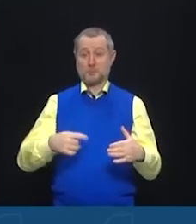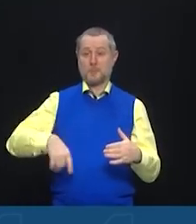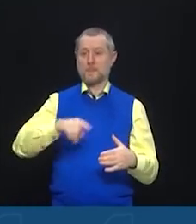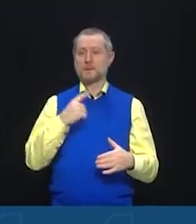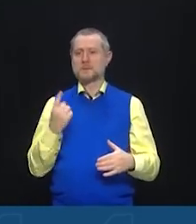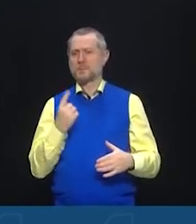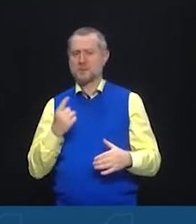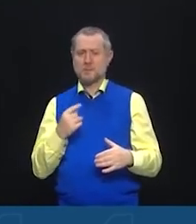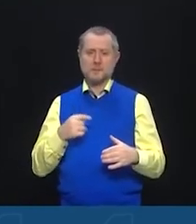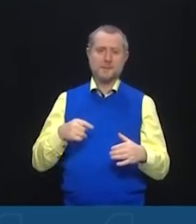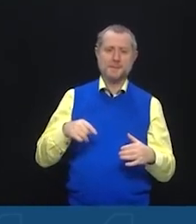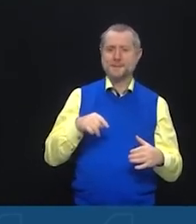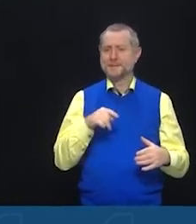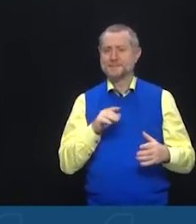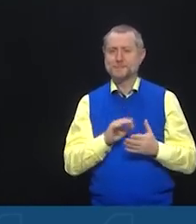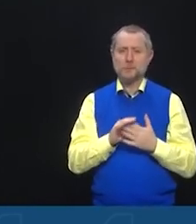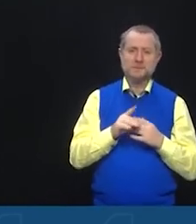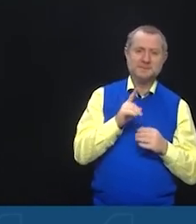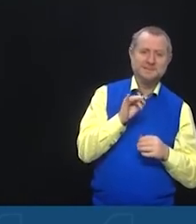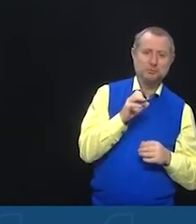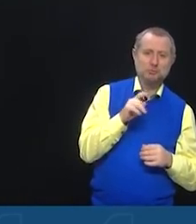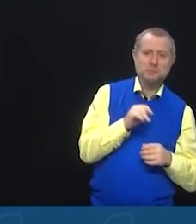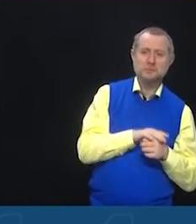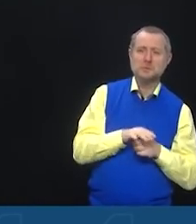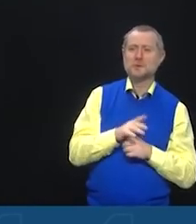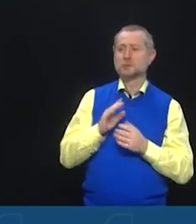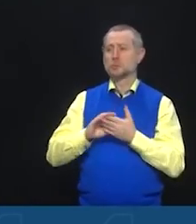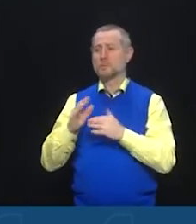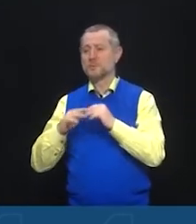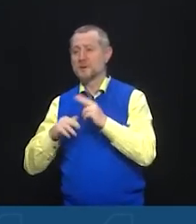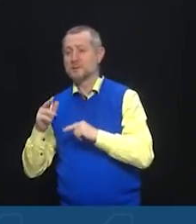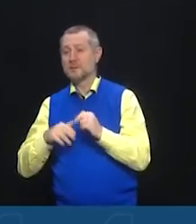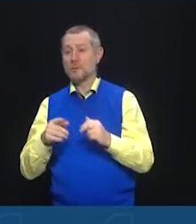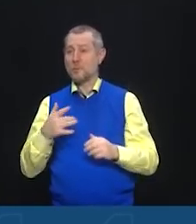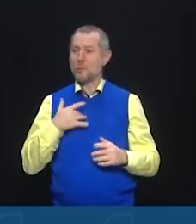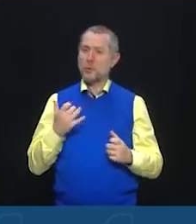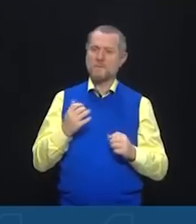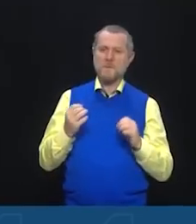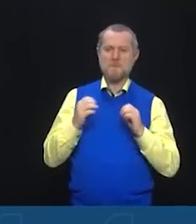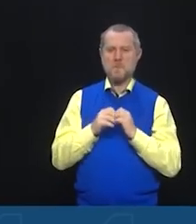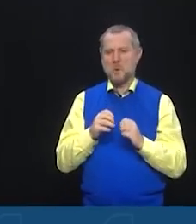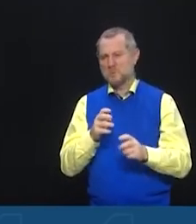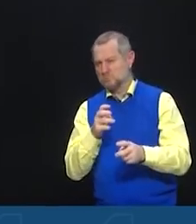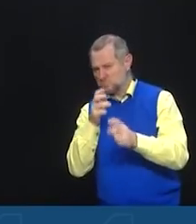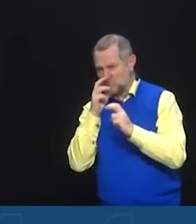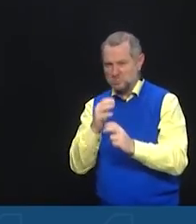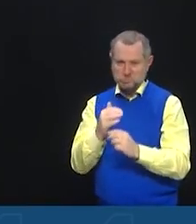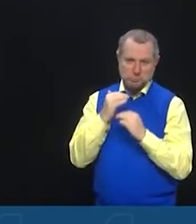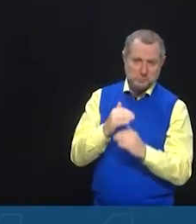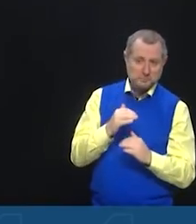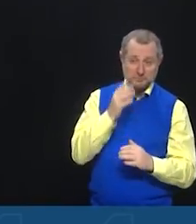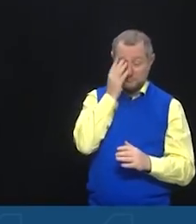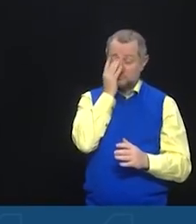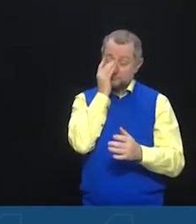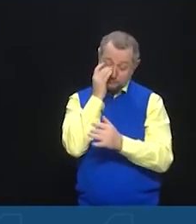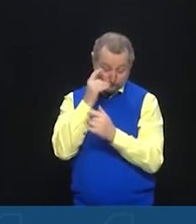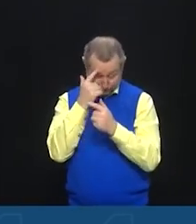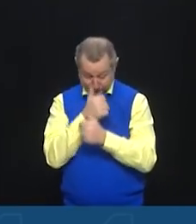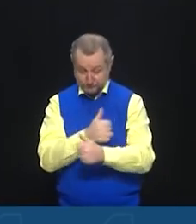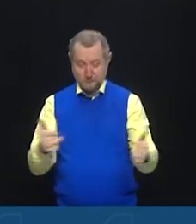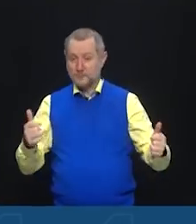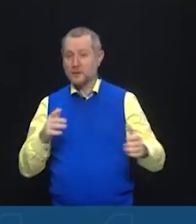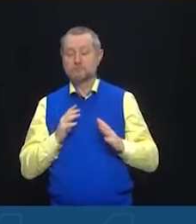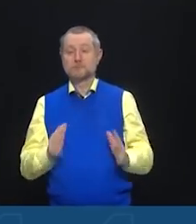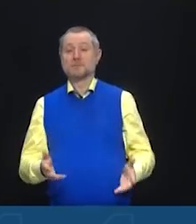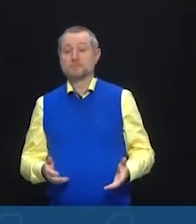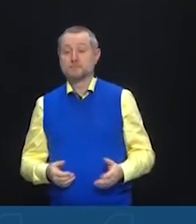city, a school district, a school, if they choose to be more restrictive, we will not prohibit that whatsoever. In fact, New York City had